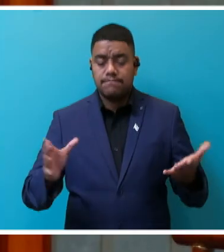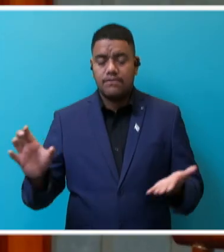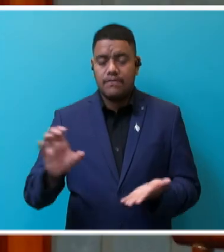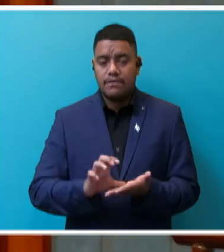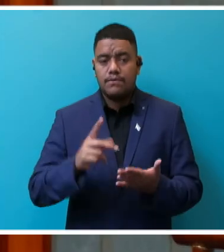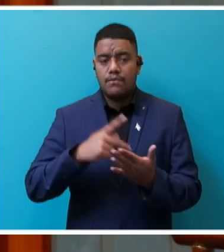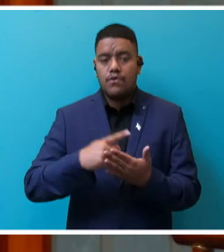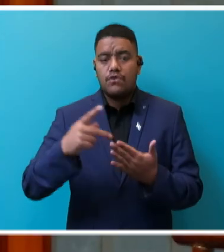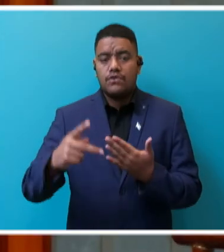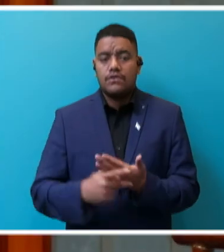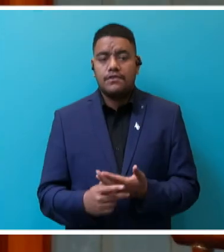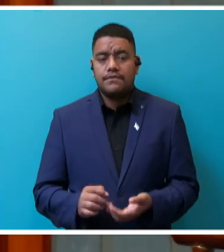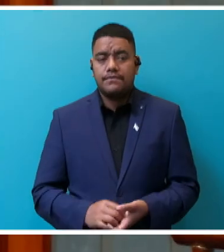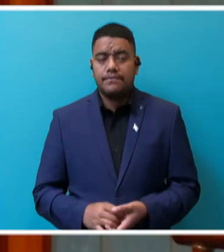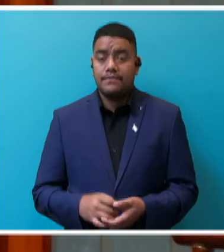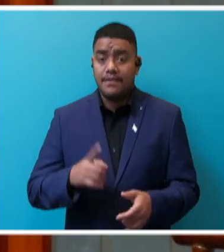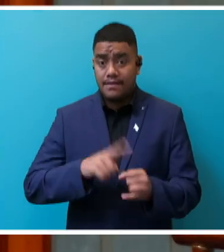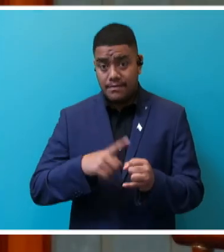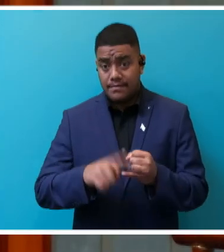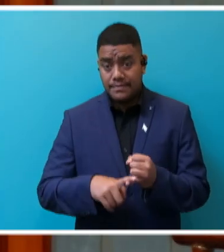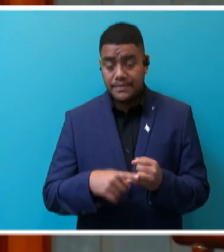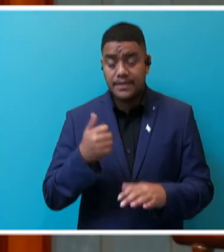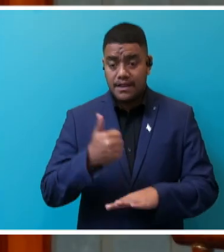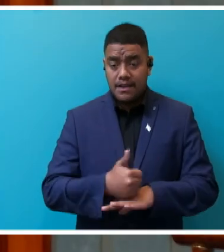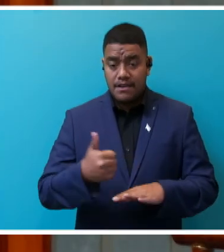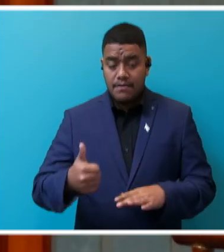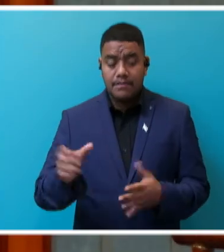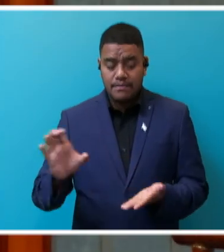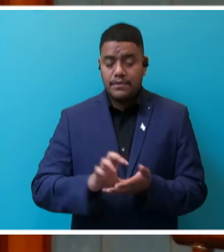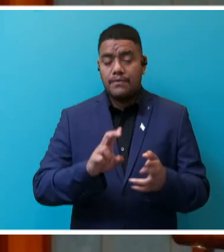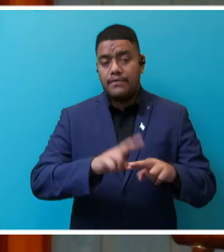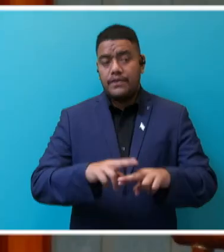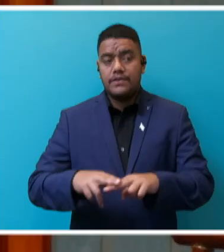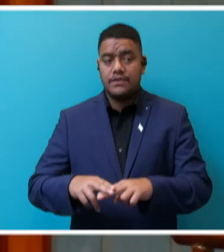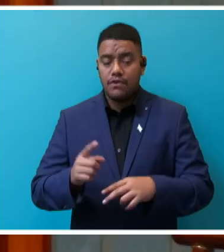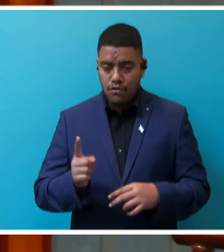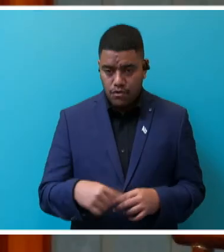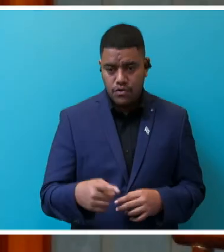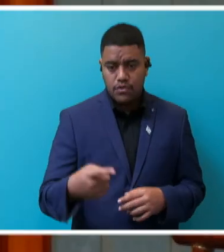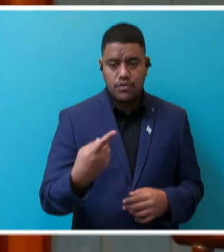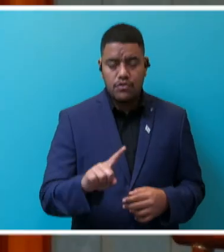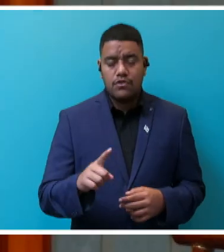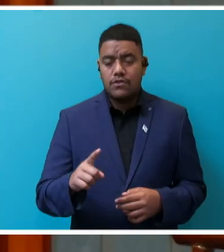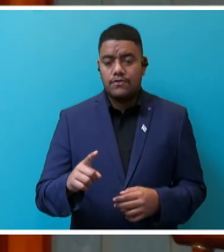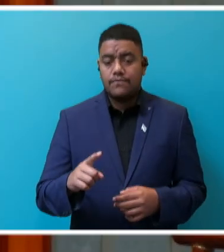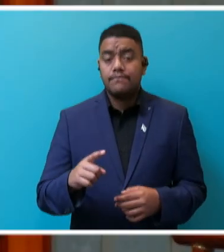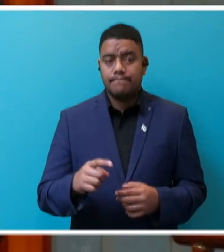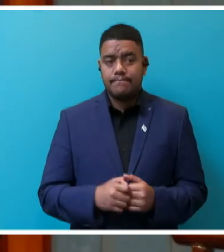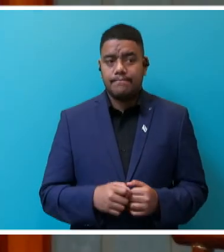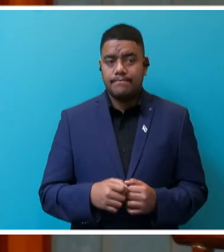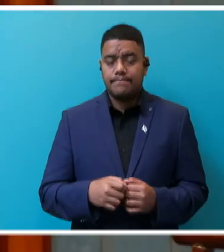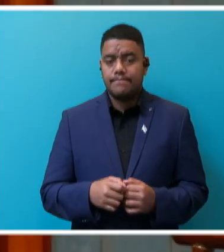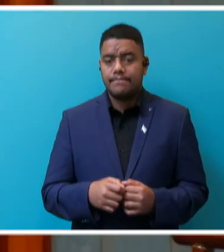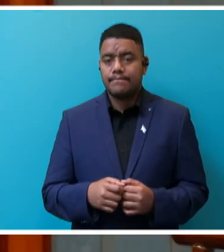projects. Finally, Mr. Speaker, sir, the government through Investment Fiji continues to streamline investment facilitation,